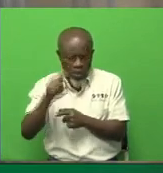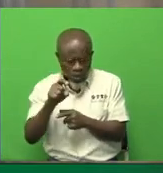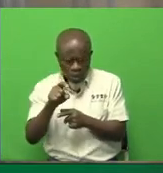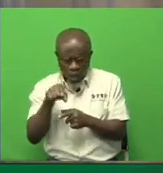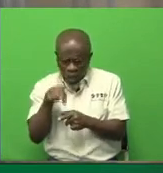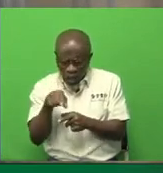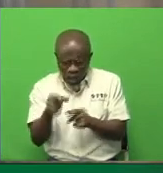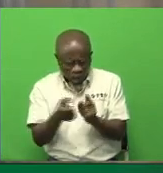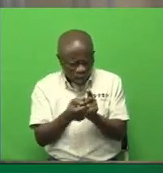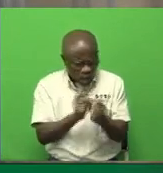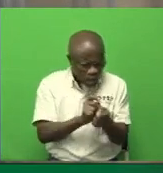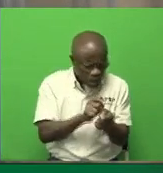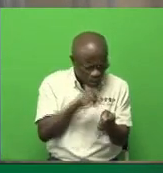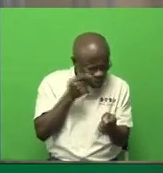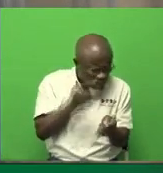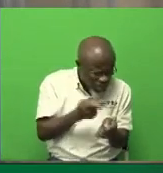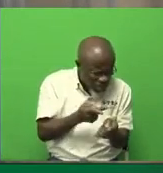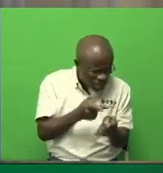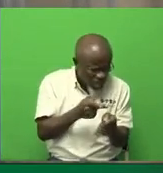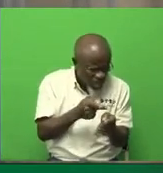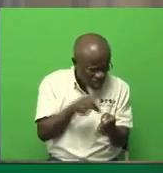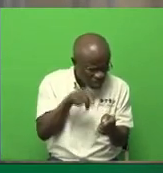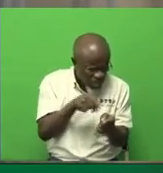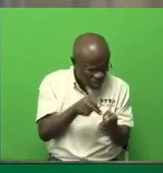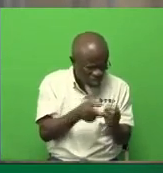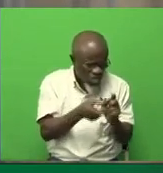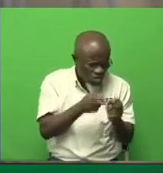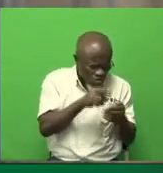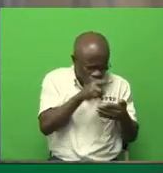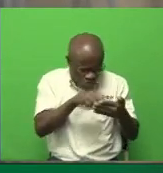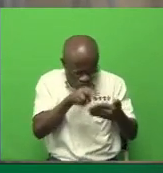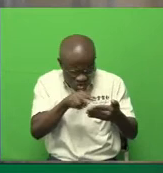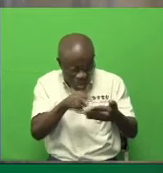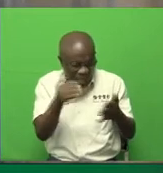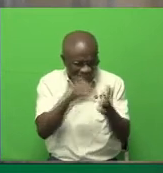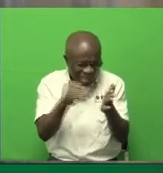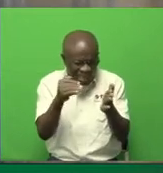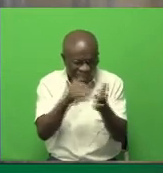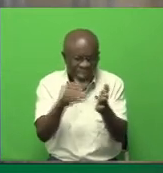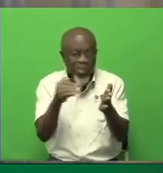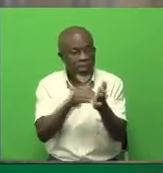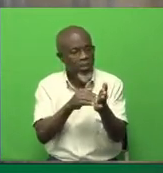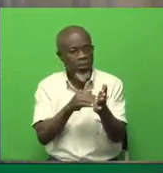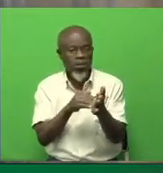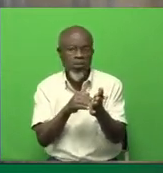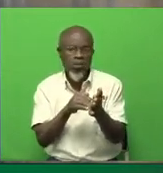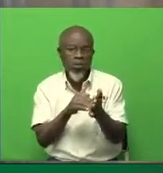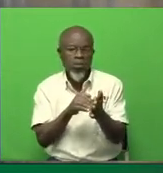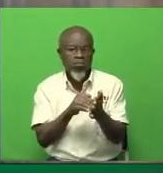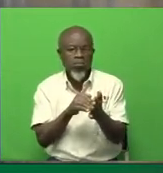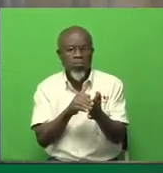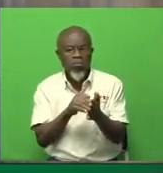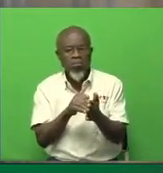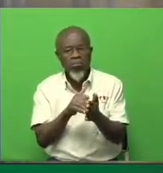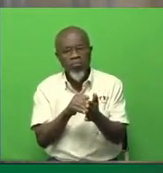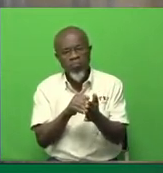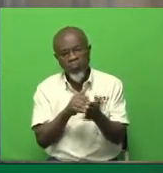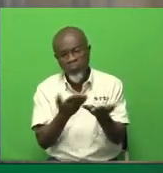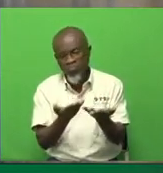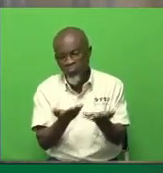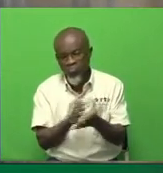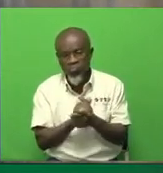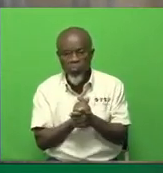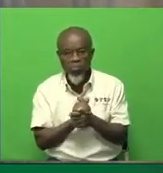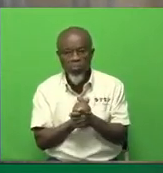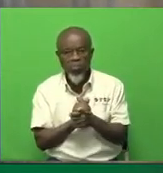another delaying tactic and somehow received Justice gets embroiled in in sending some piece of